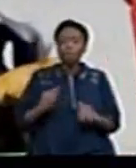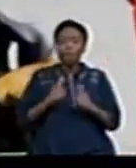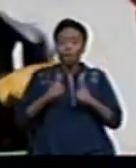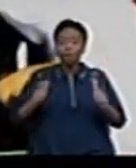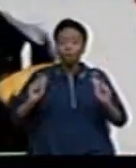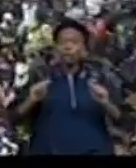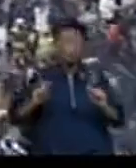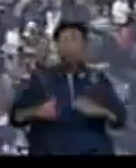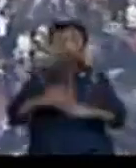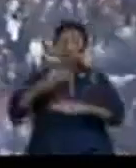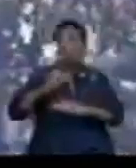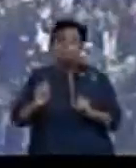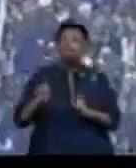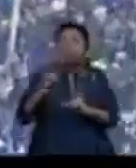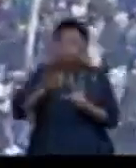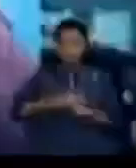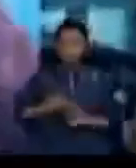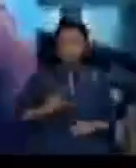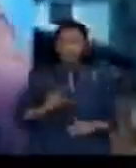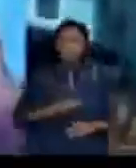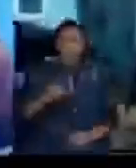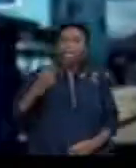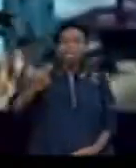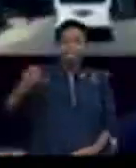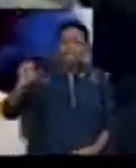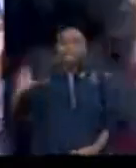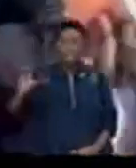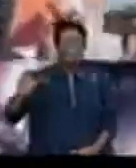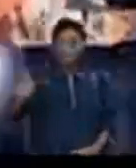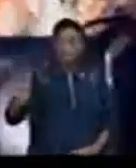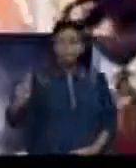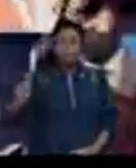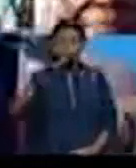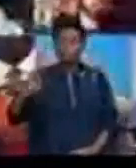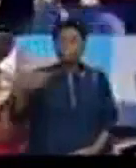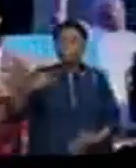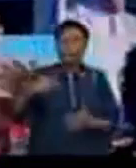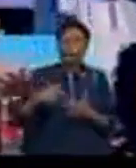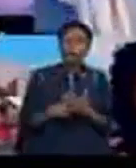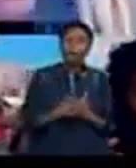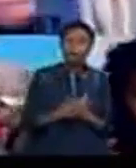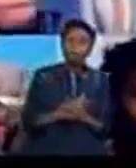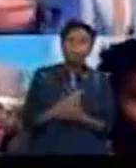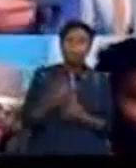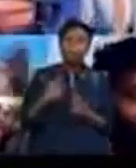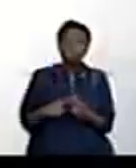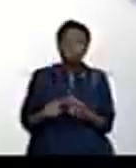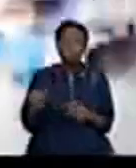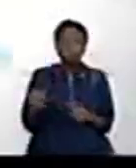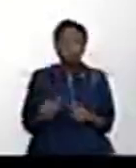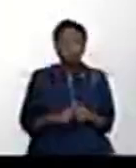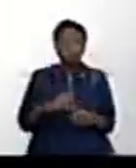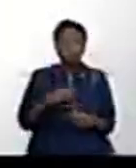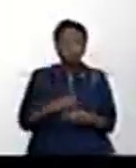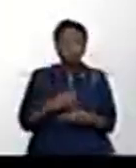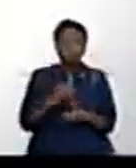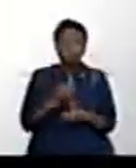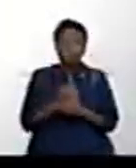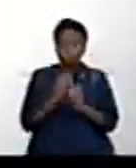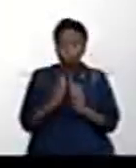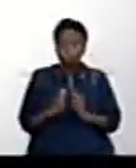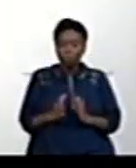ahead. So join us. GCK, the gospel to every creature.